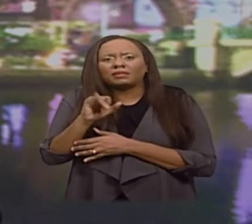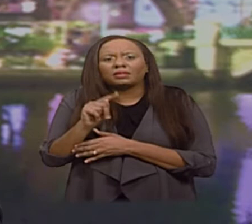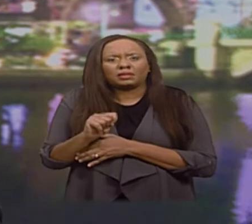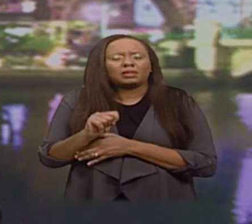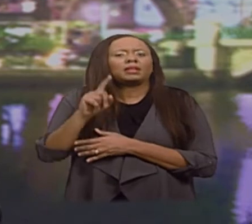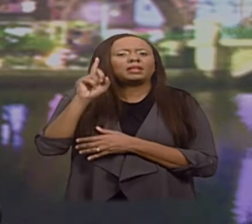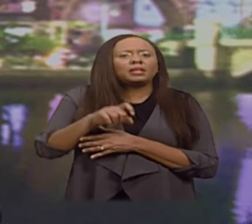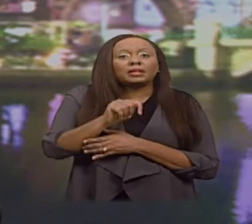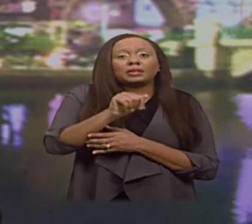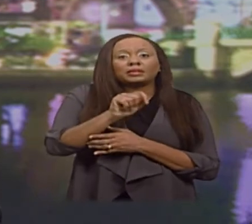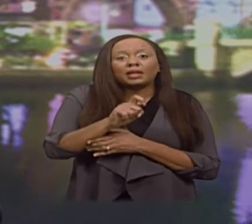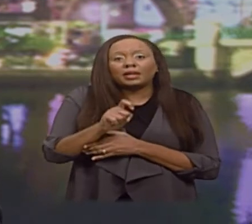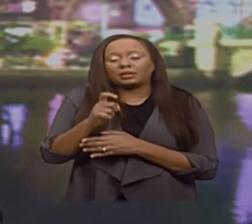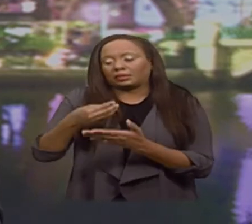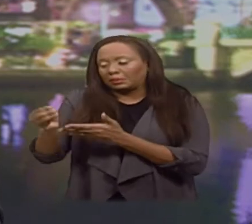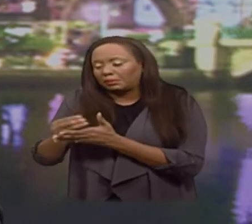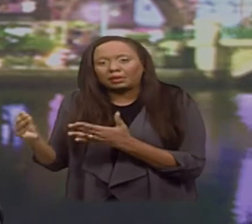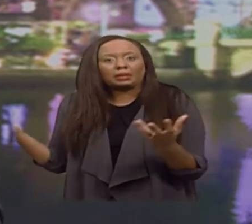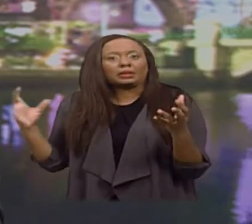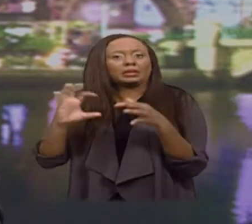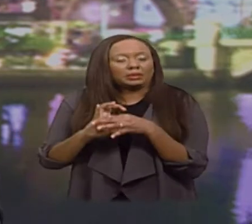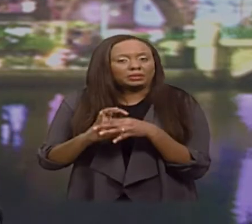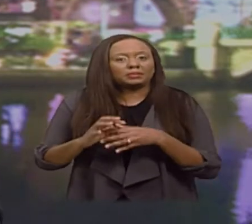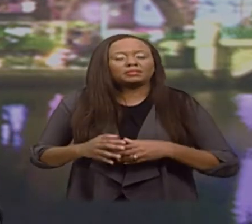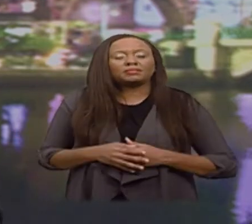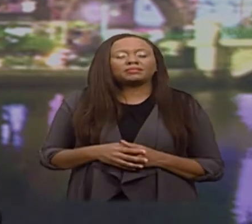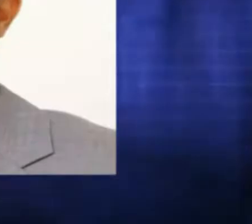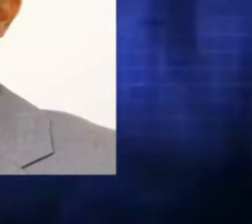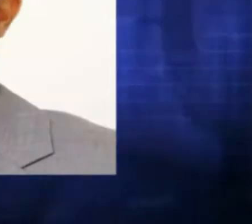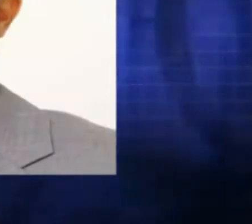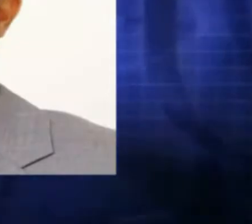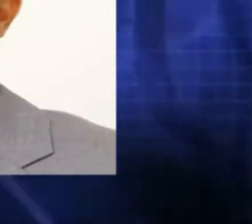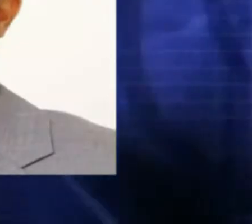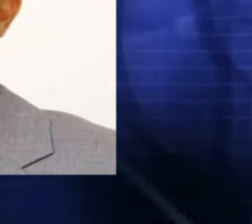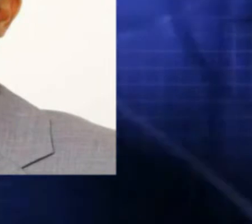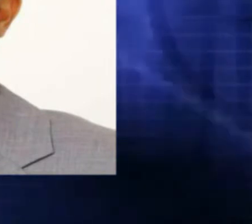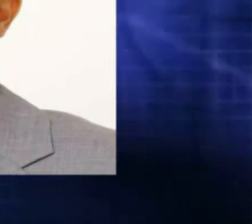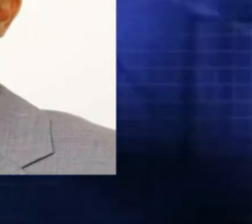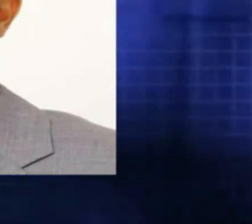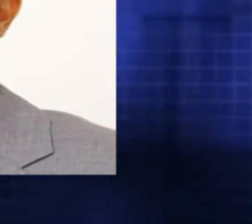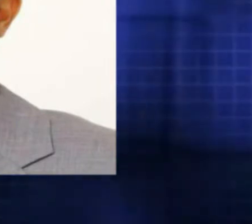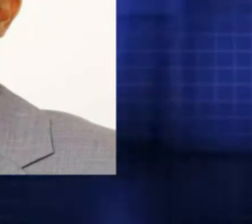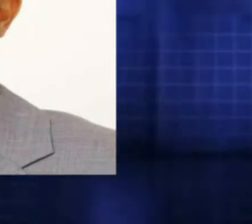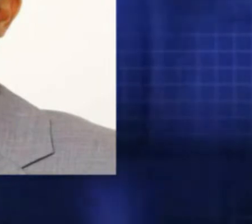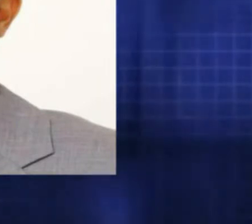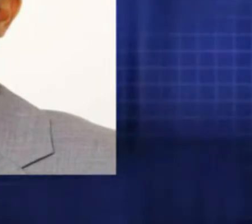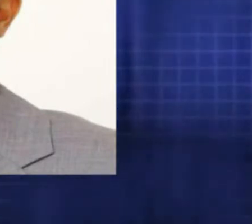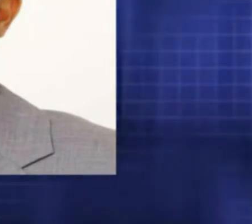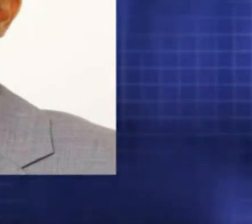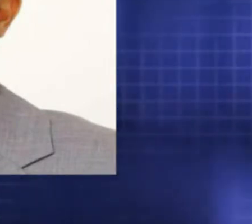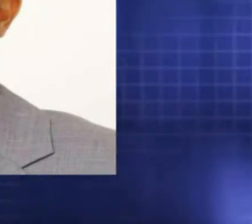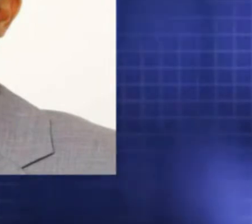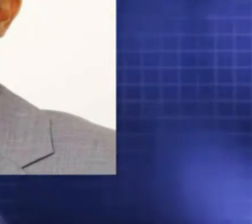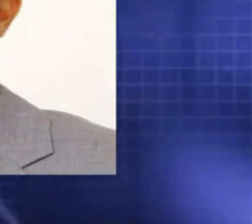least cover government's operating expenses. While government has collected more revenue thus far this fiscal year from